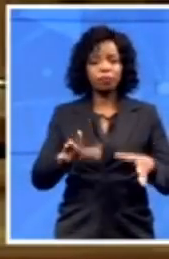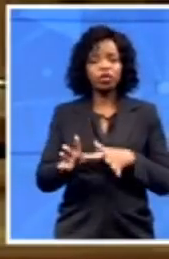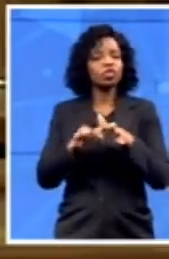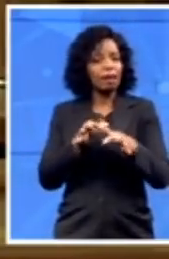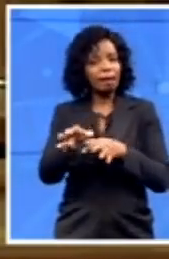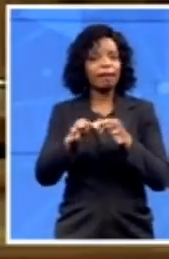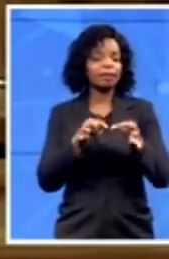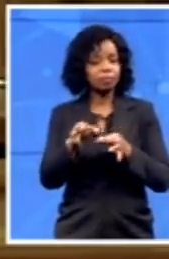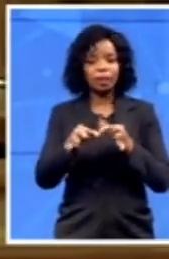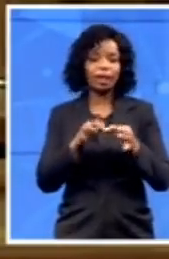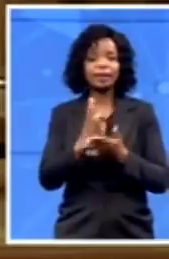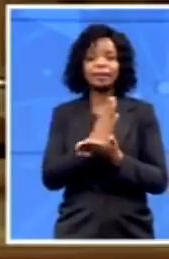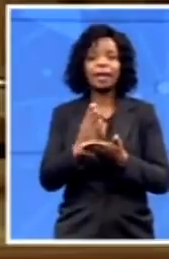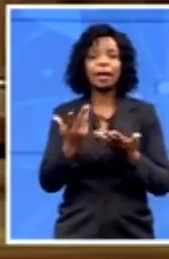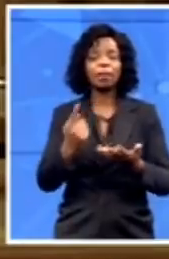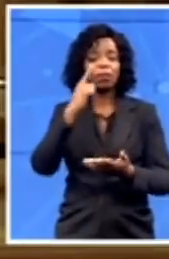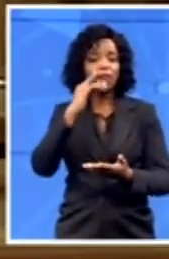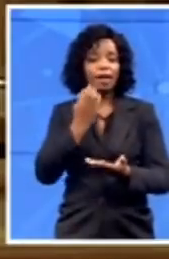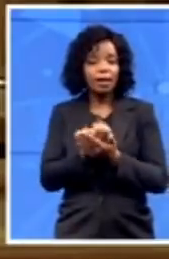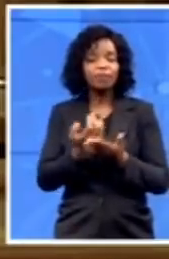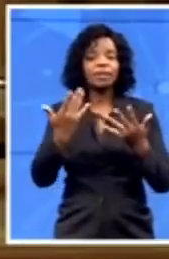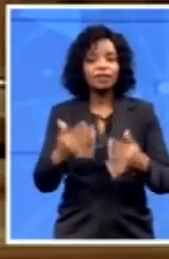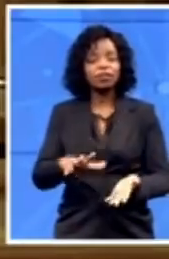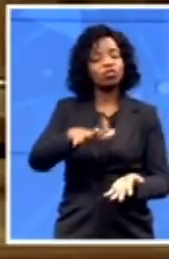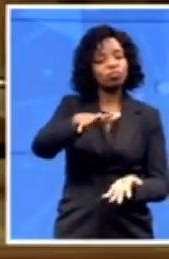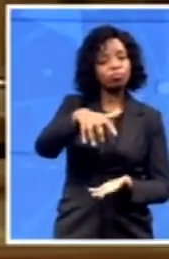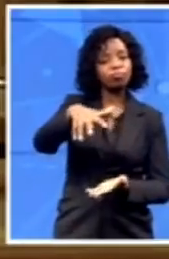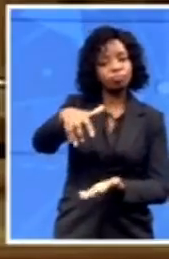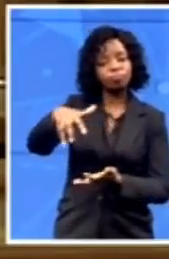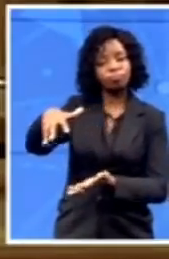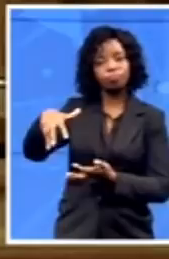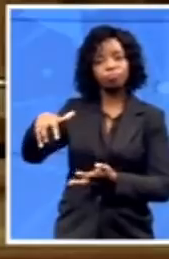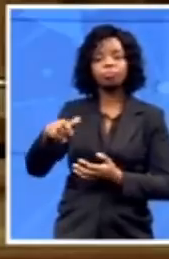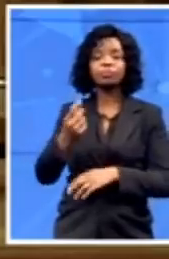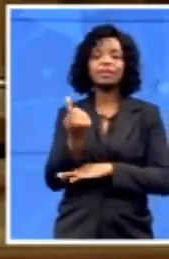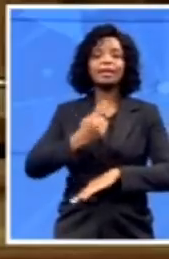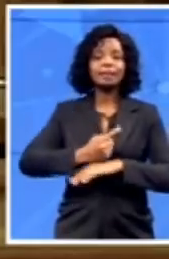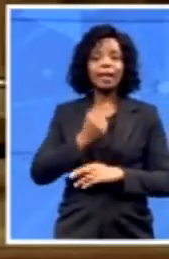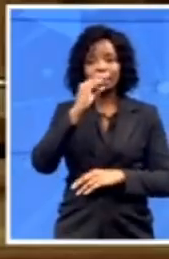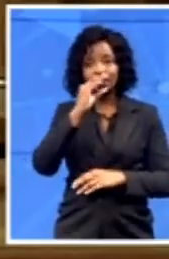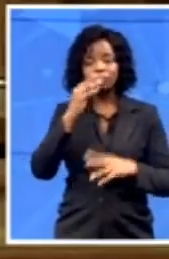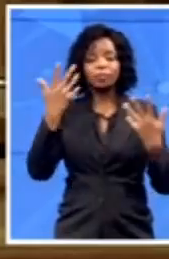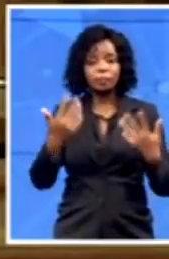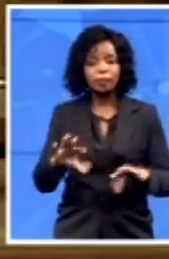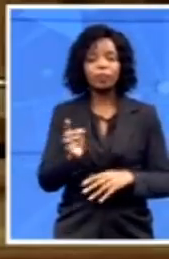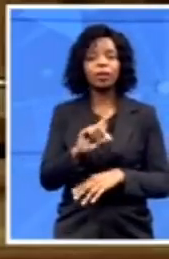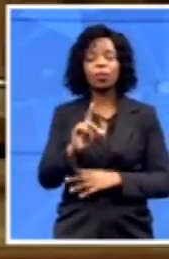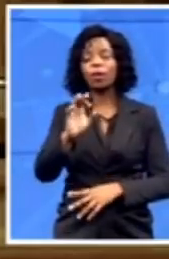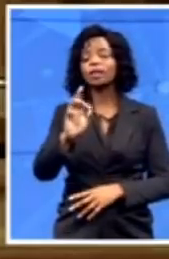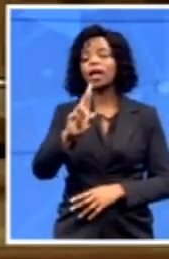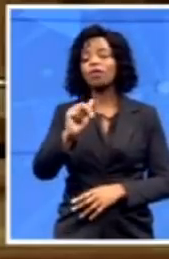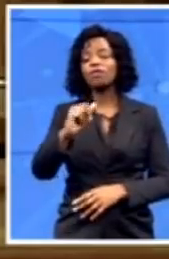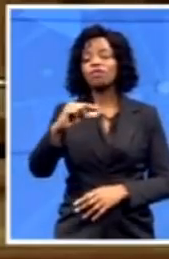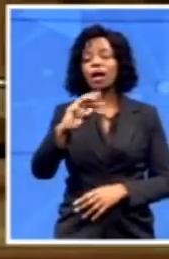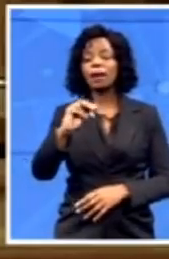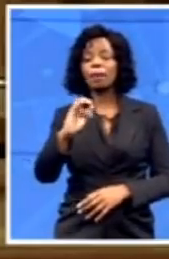he has collected when he was there, speaking of the bullet fragment as well as the swabs that were taken from various parts